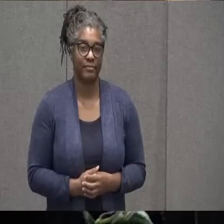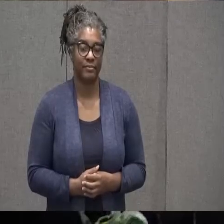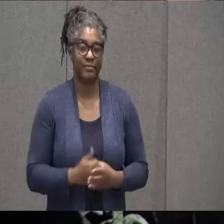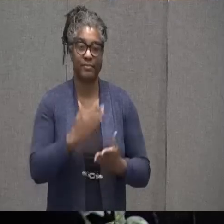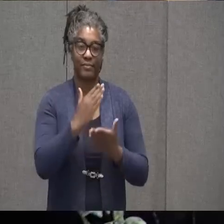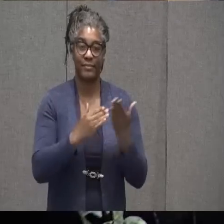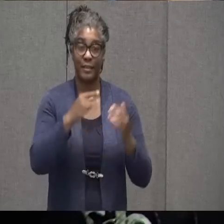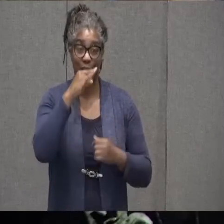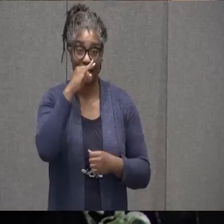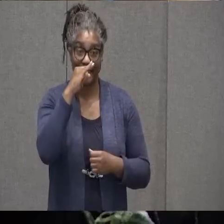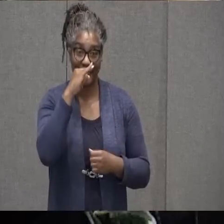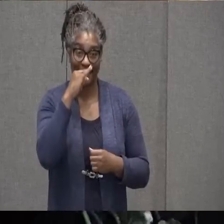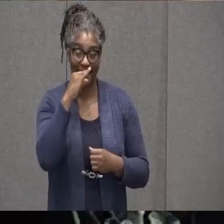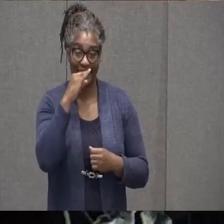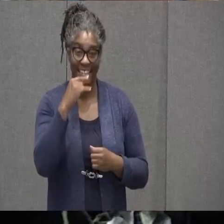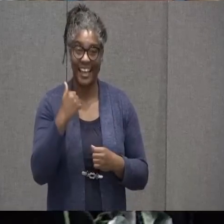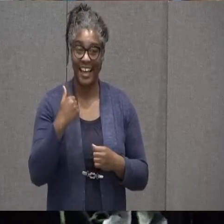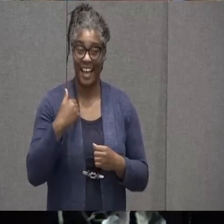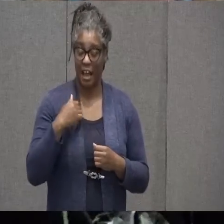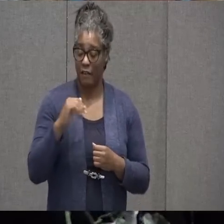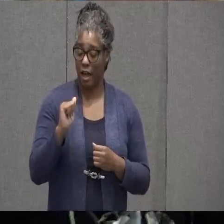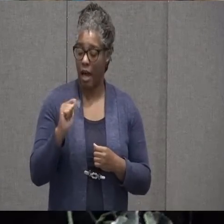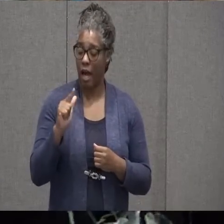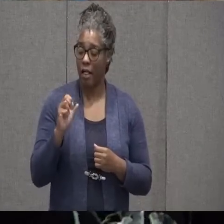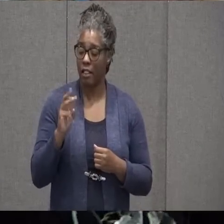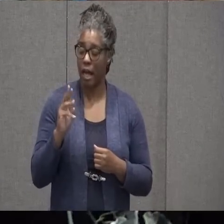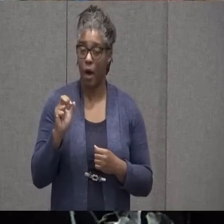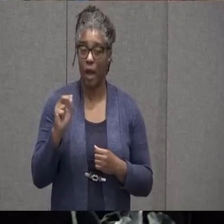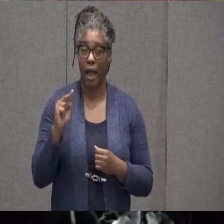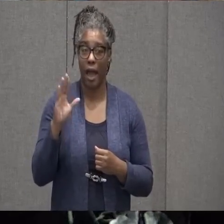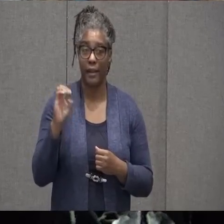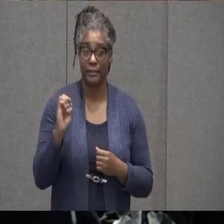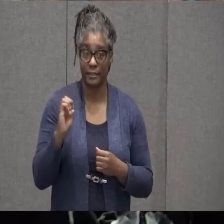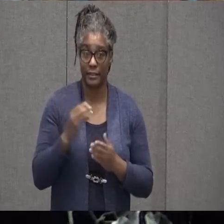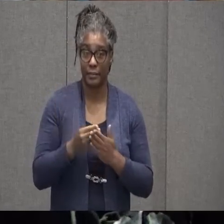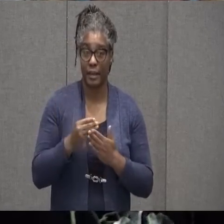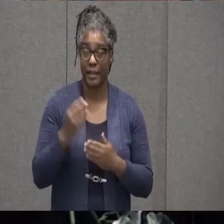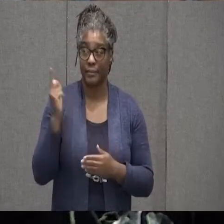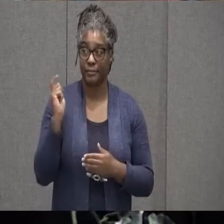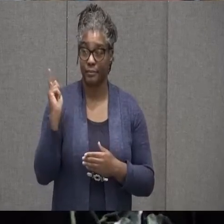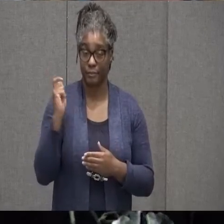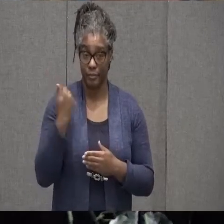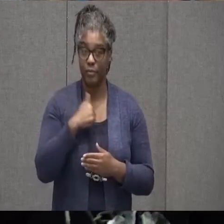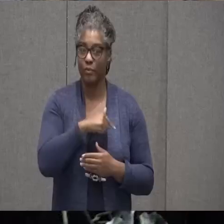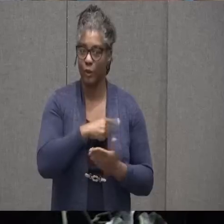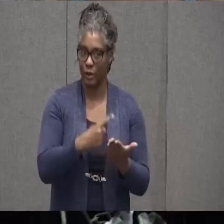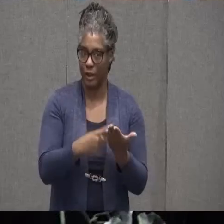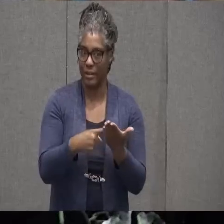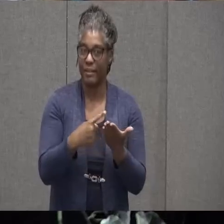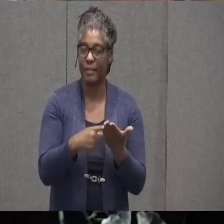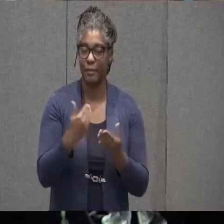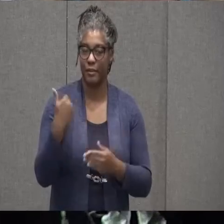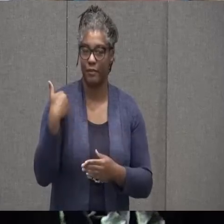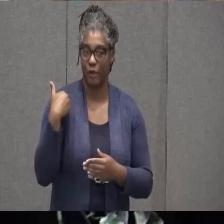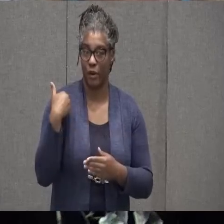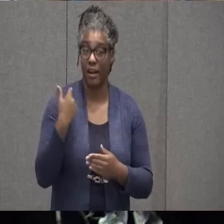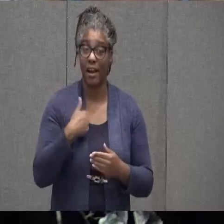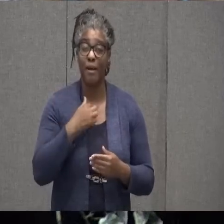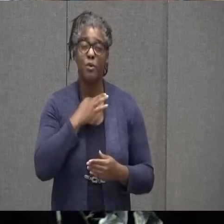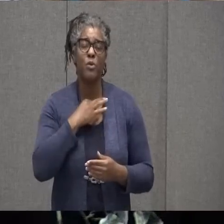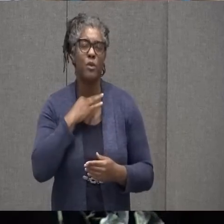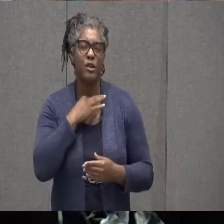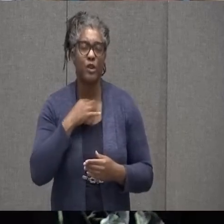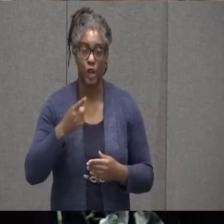Some kids get an allowance. And remember, we've talked about an allowance before. And I'm wondering, do you get